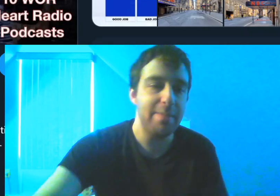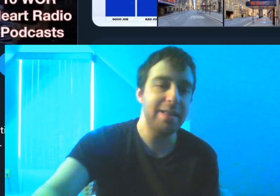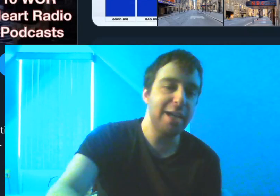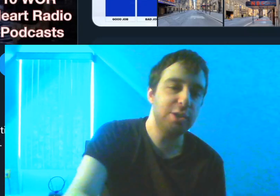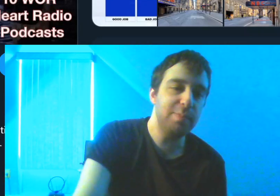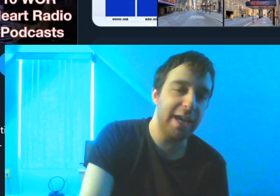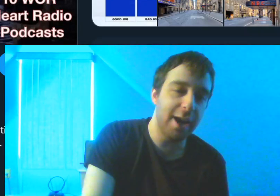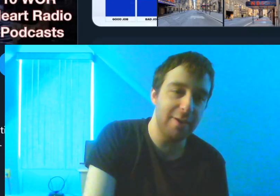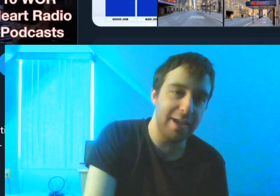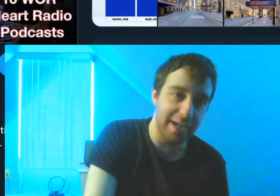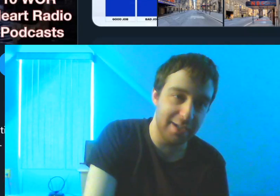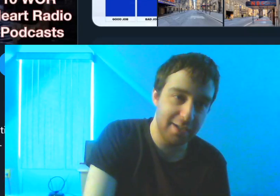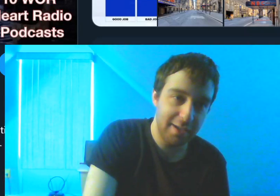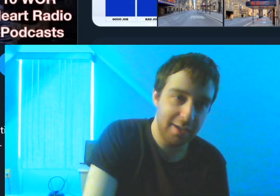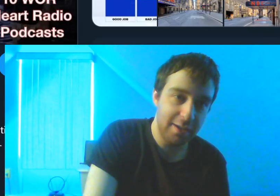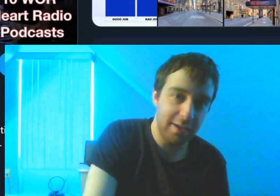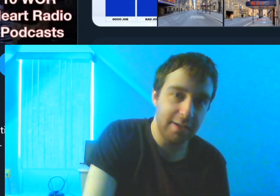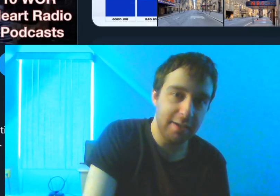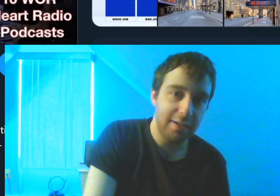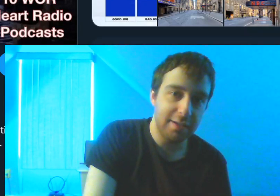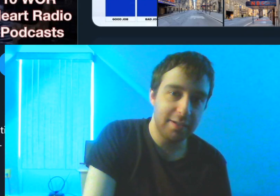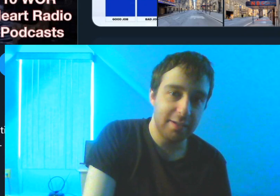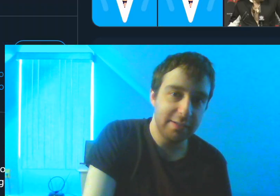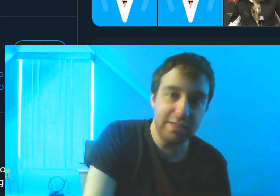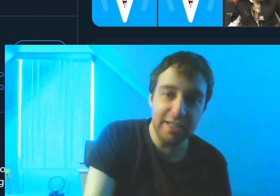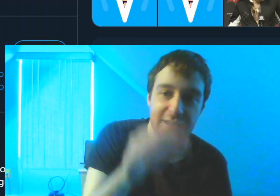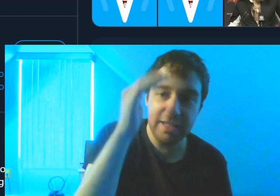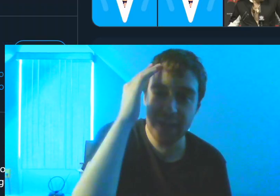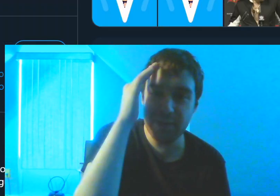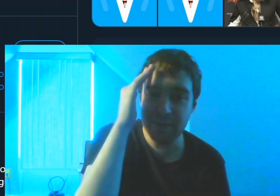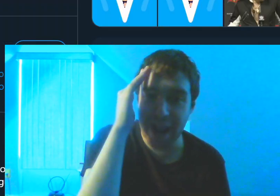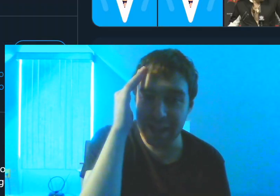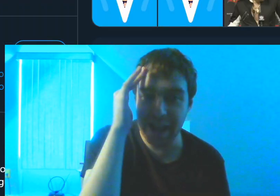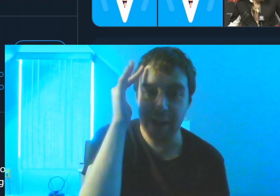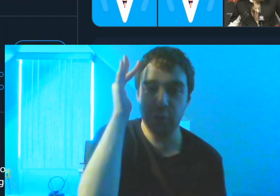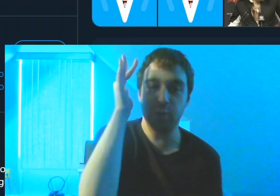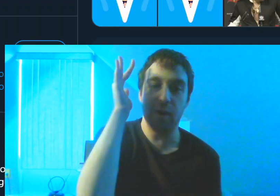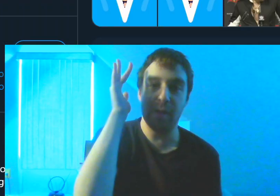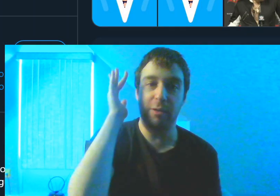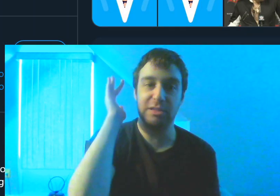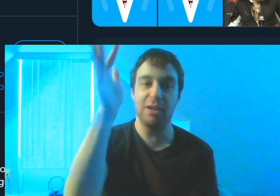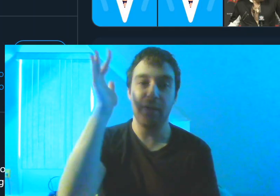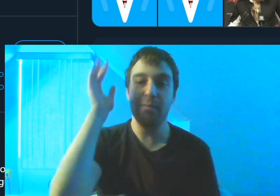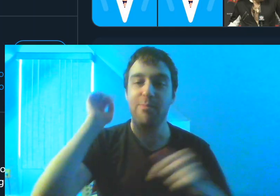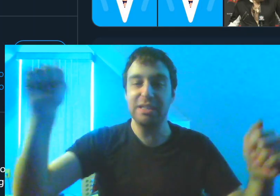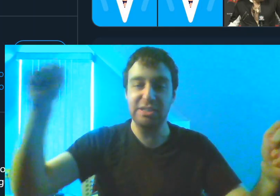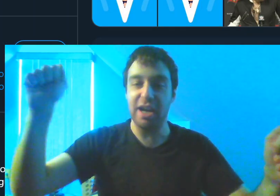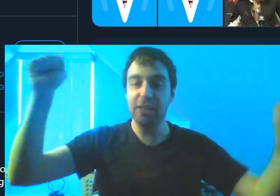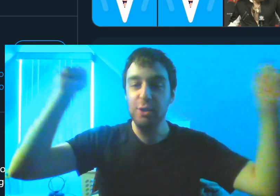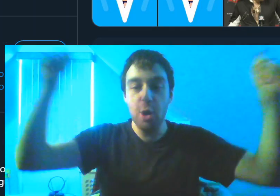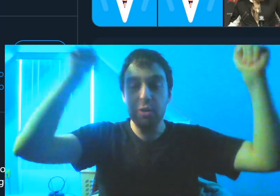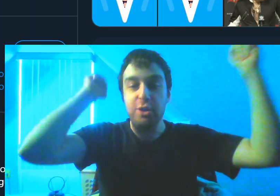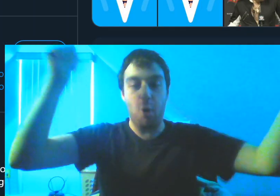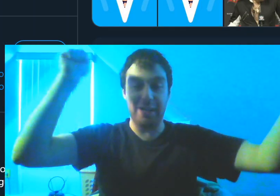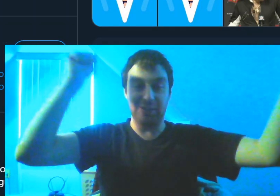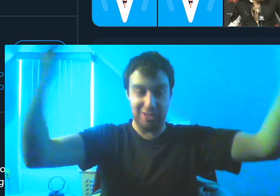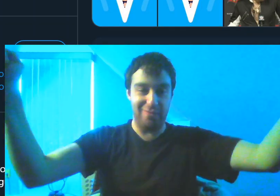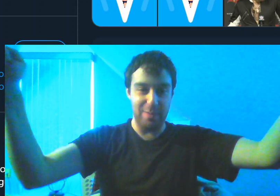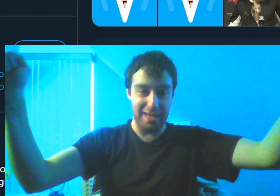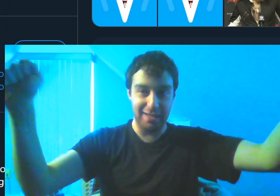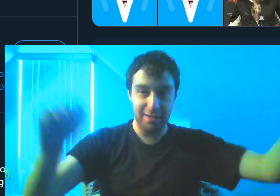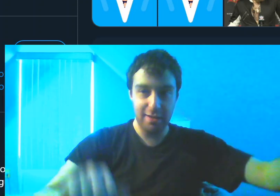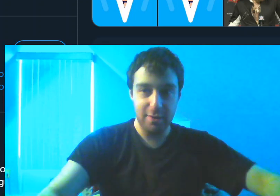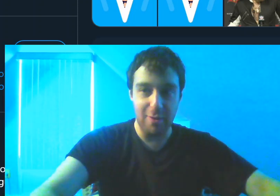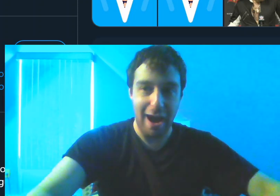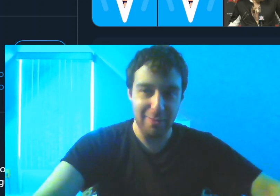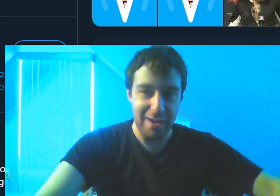See what I mean? They should be carrying it. See, keep in mind that Andrew Cuomo is still Mr. New Yorkers Love